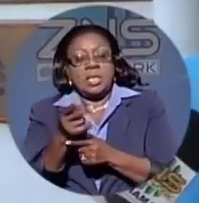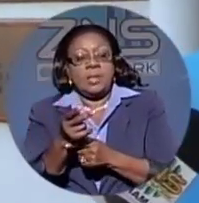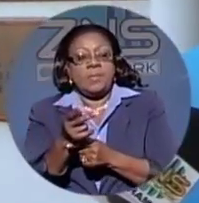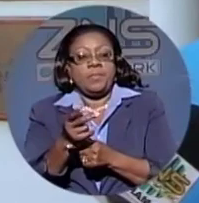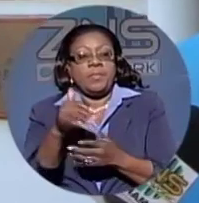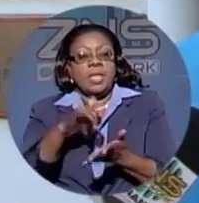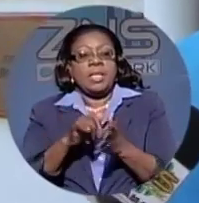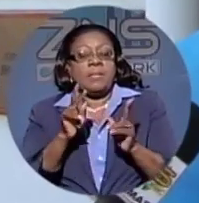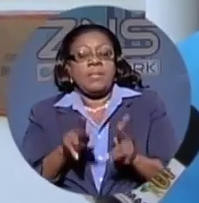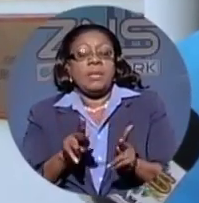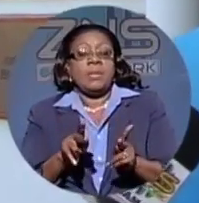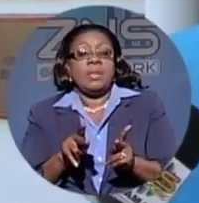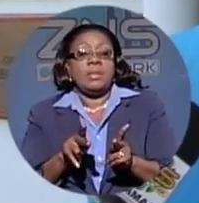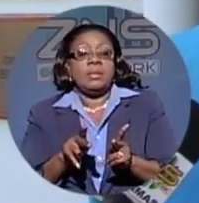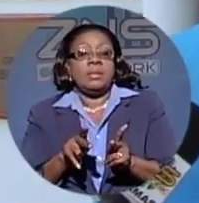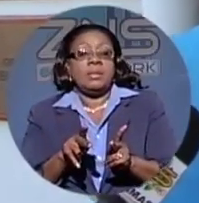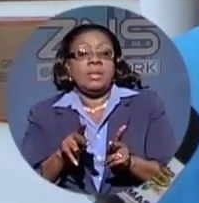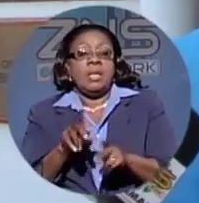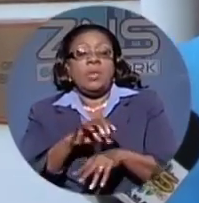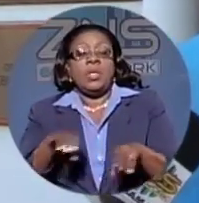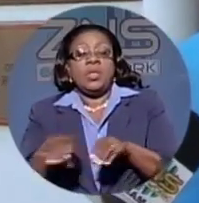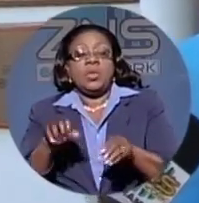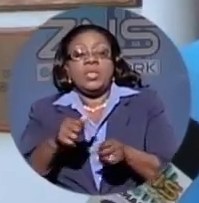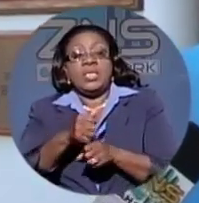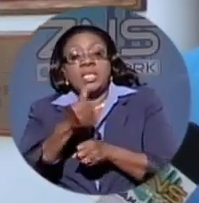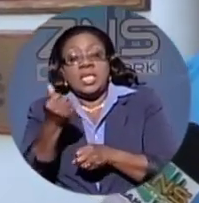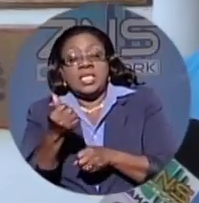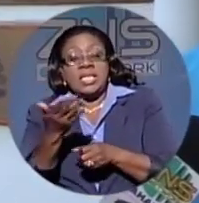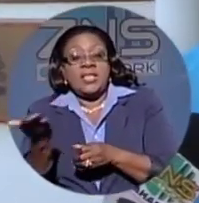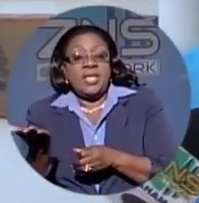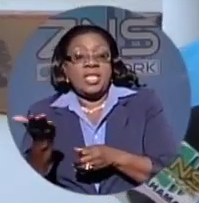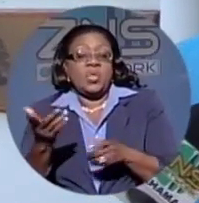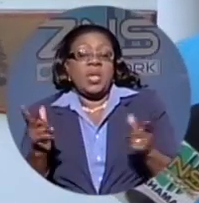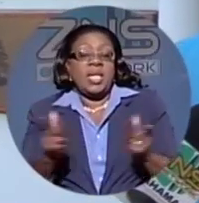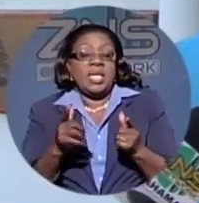see that people would do such a thing to a little child.